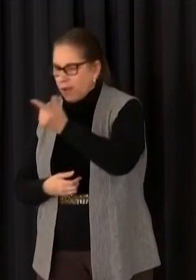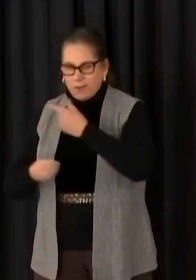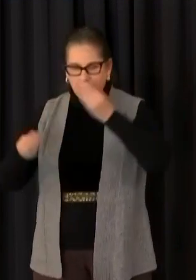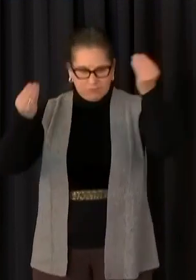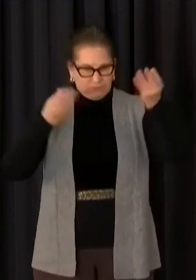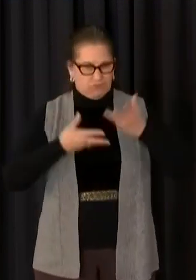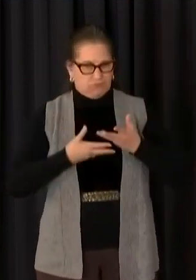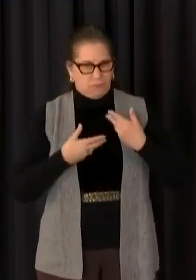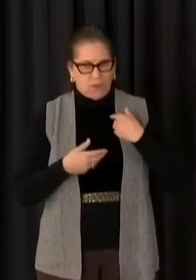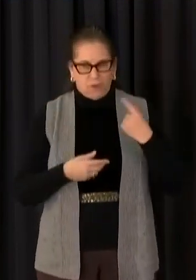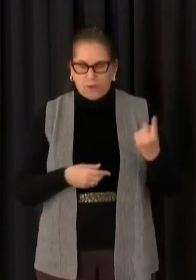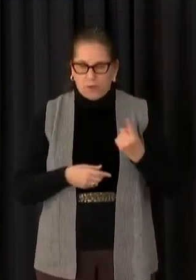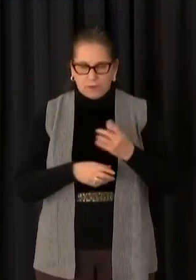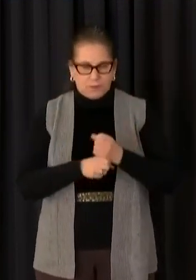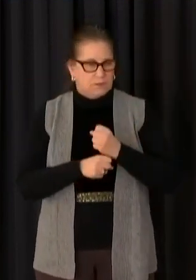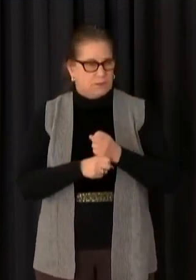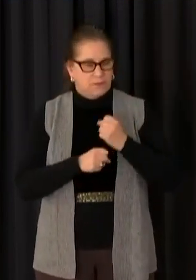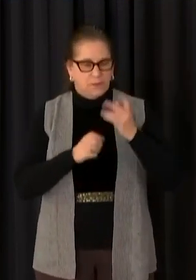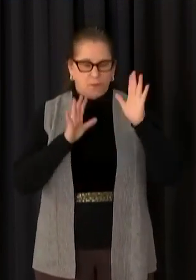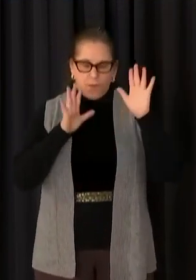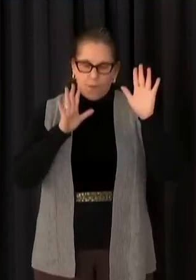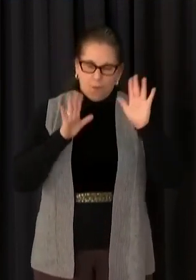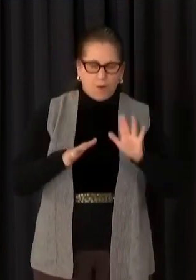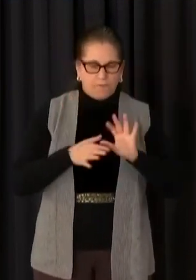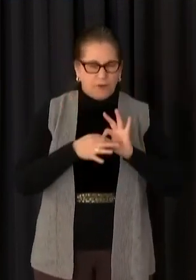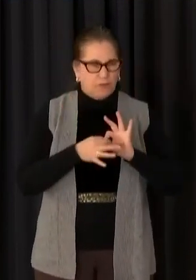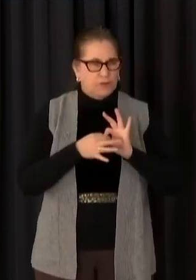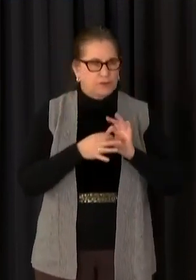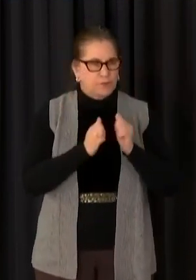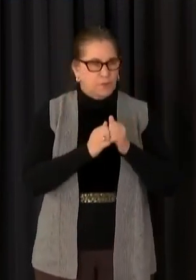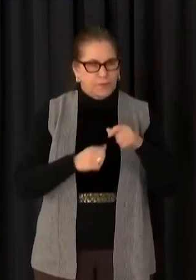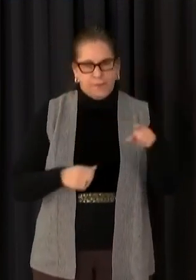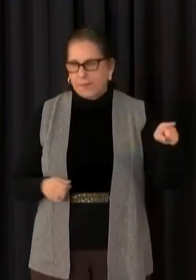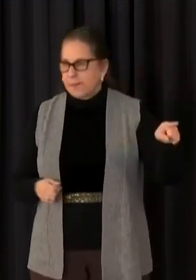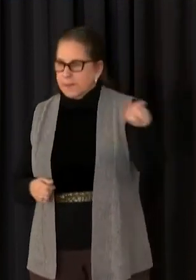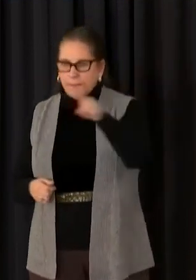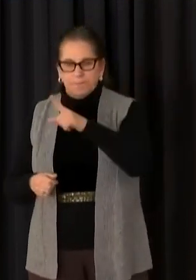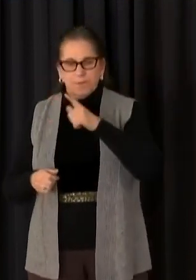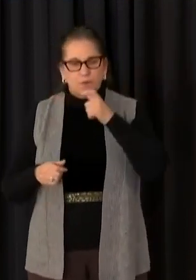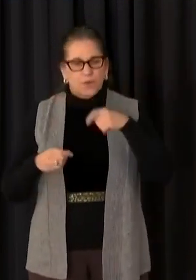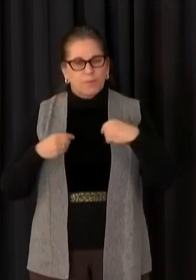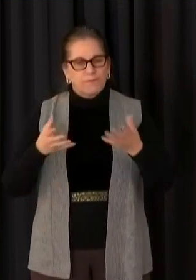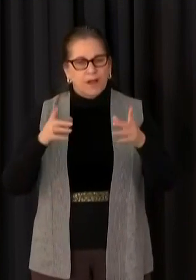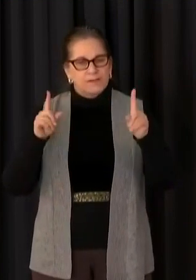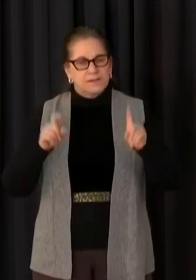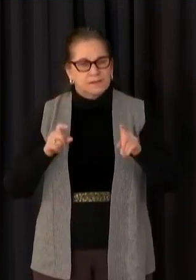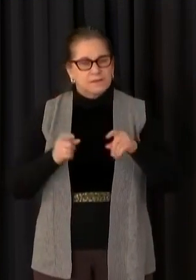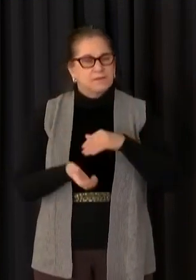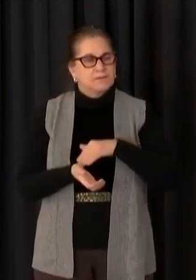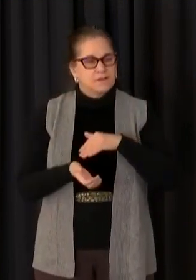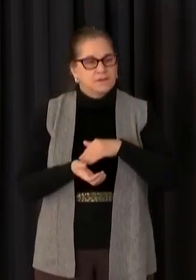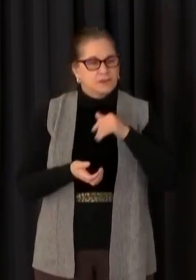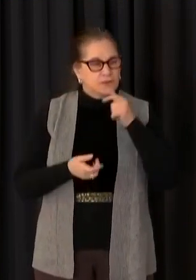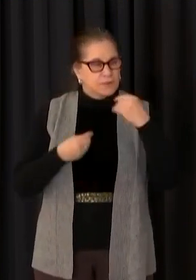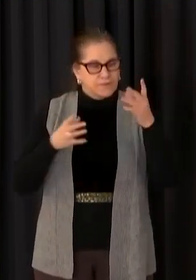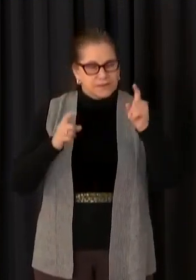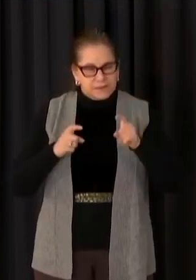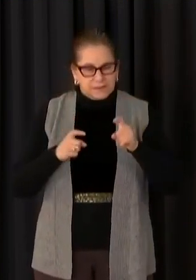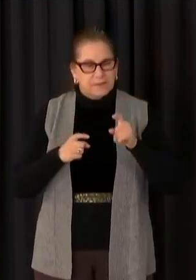we've always had great cooperation and collaboration with the Office of the Attending Physician in terms of contact